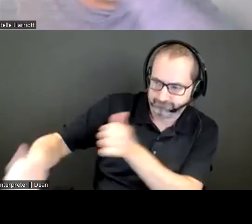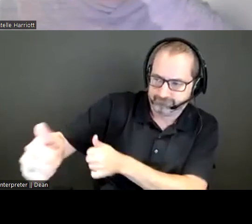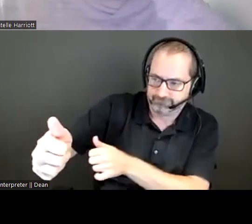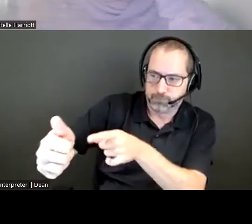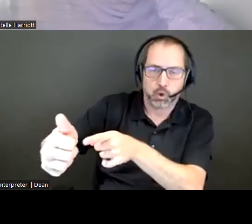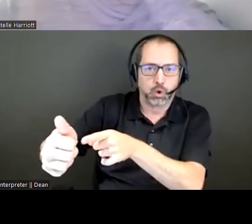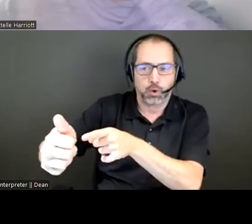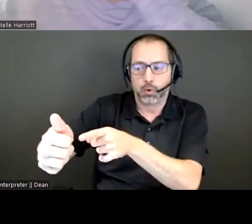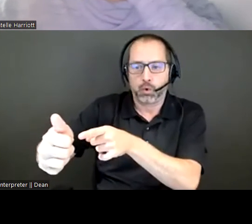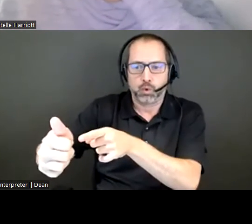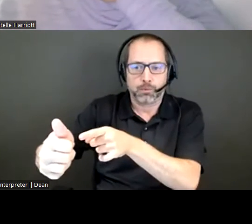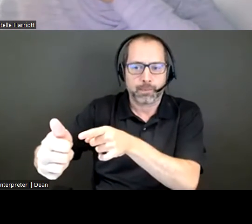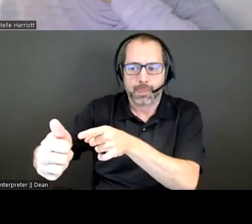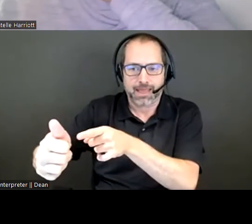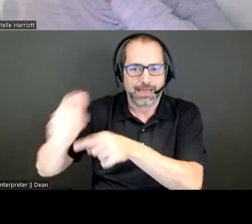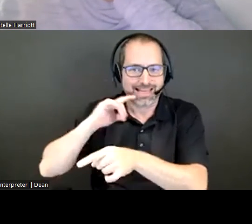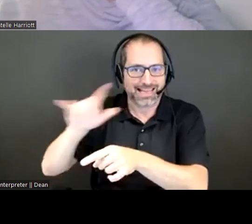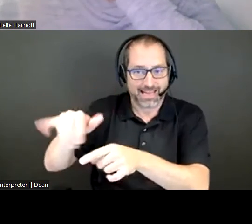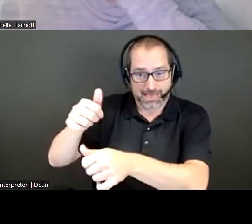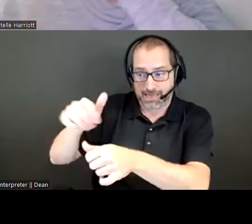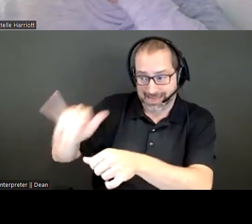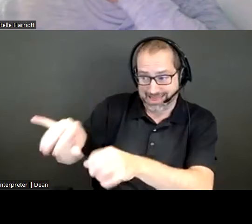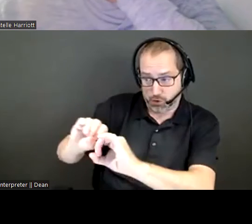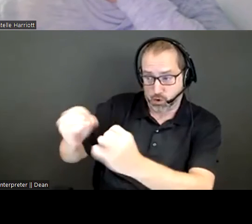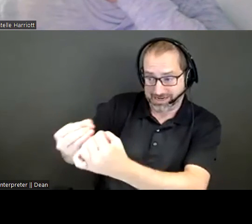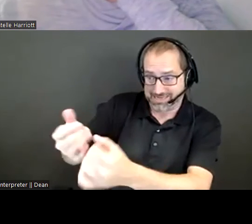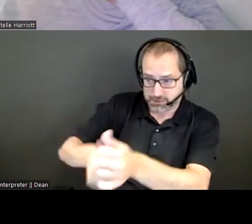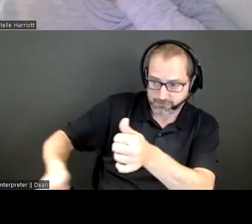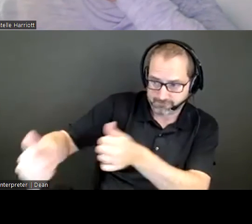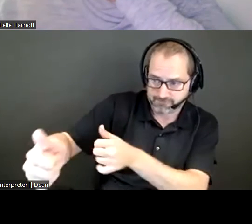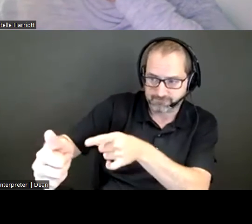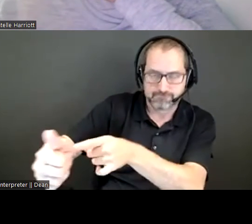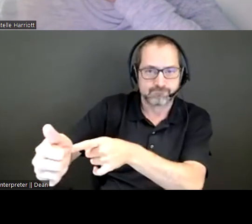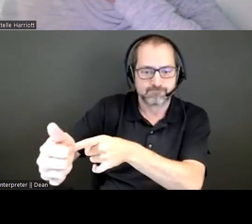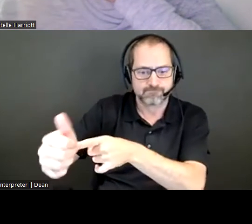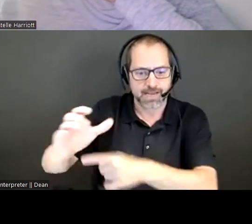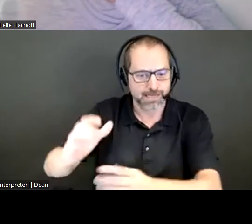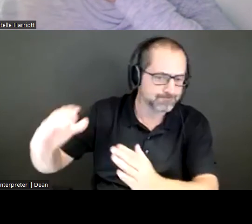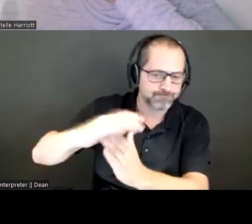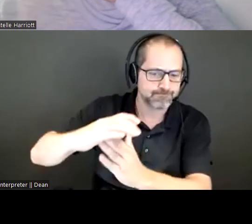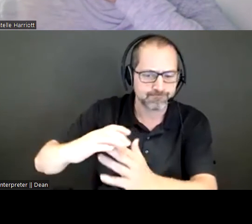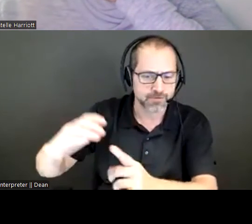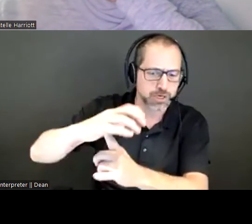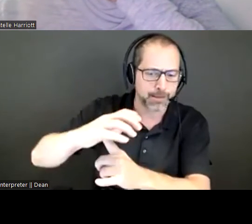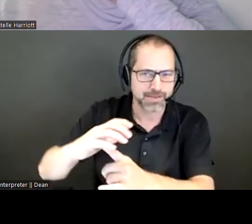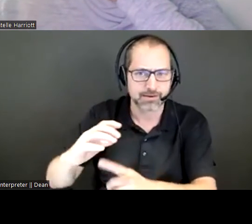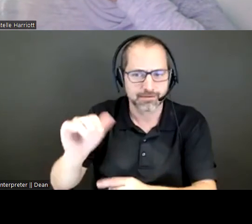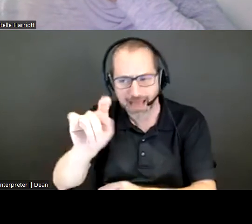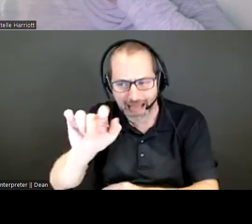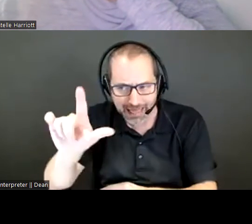organization to deal with this. A champion, an ally, or someone who's actually